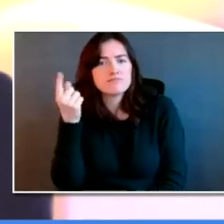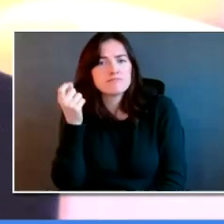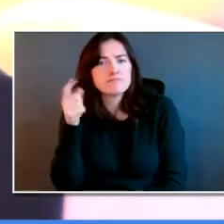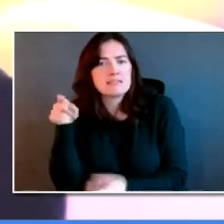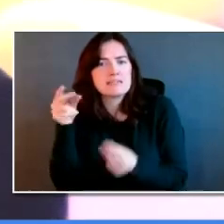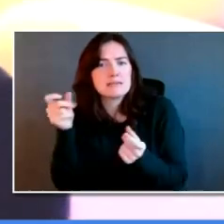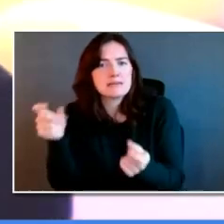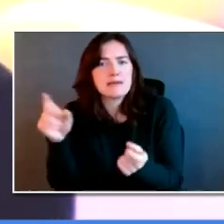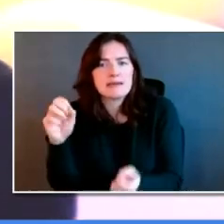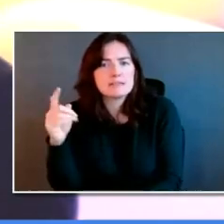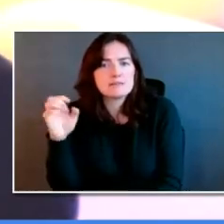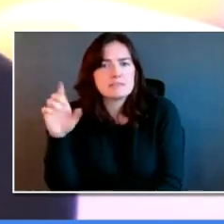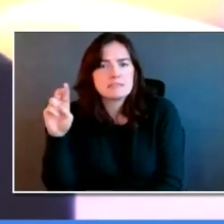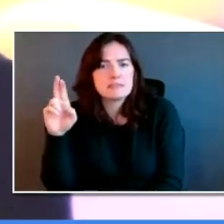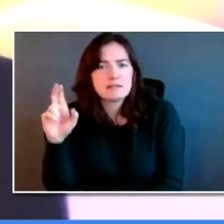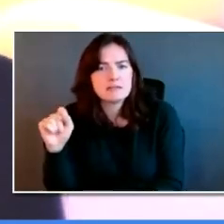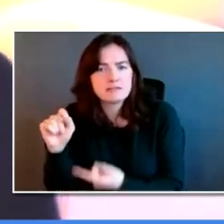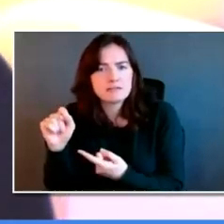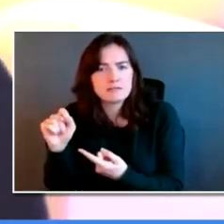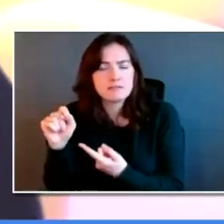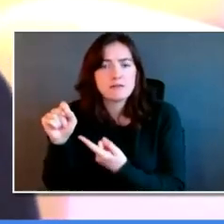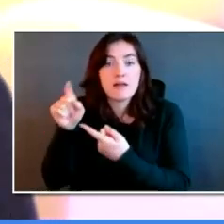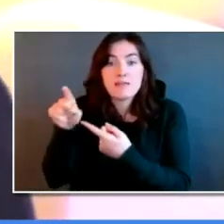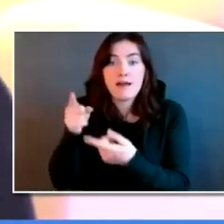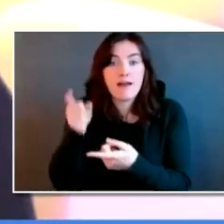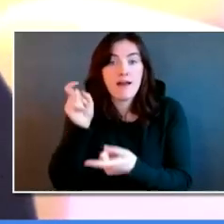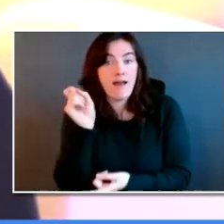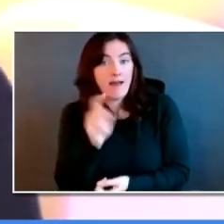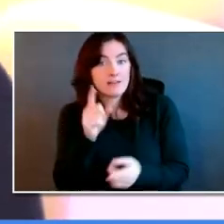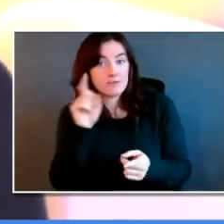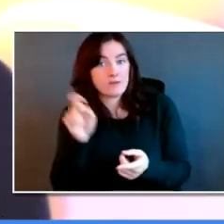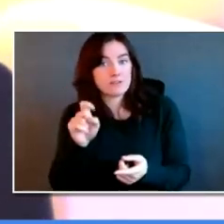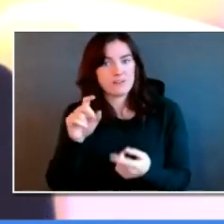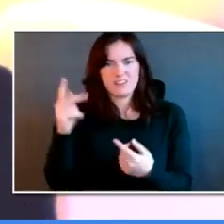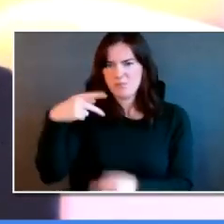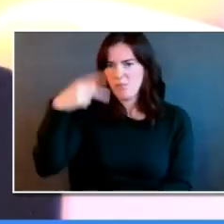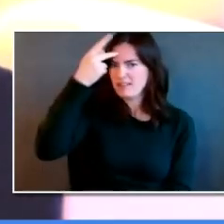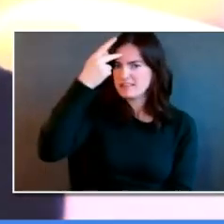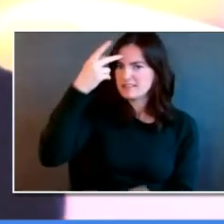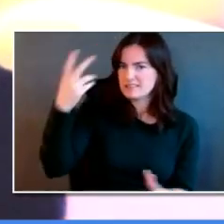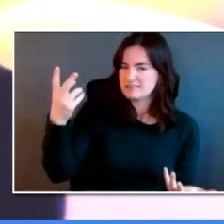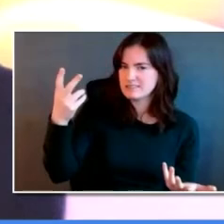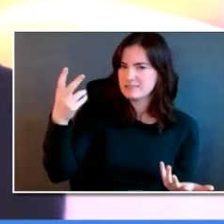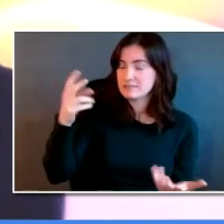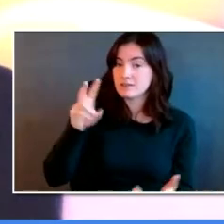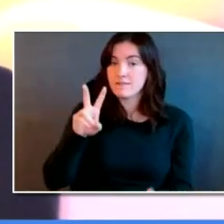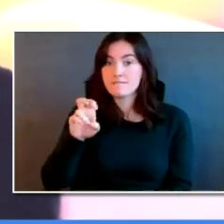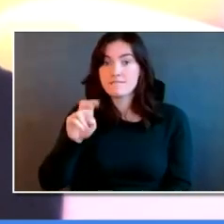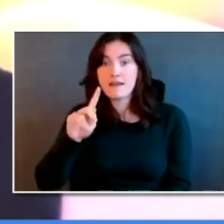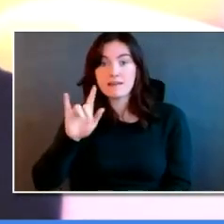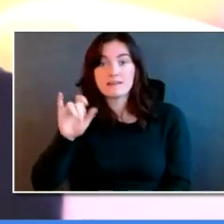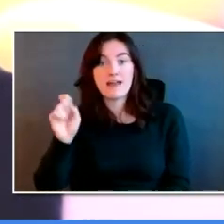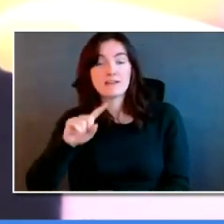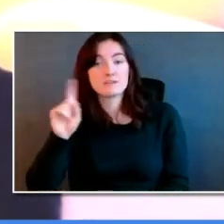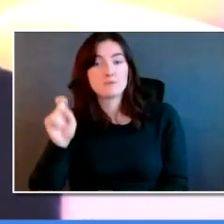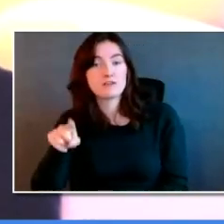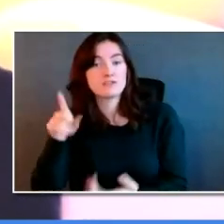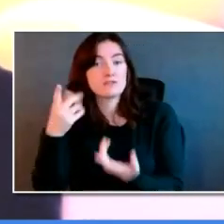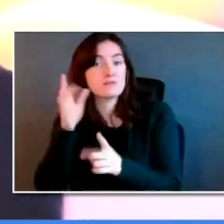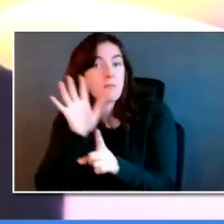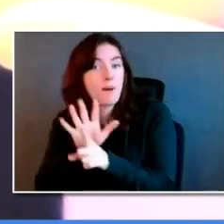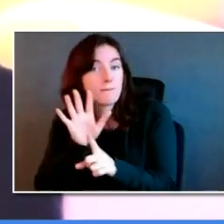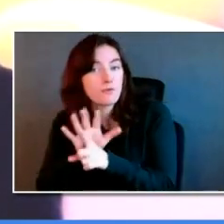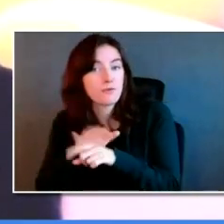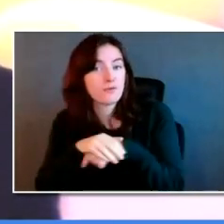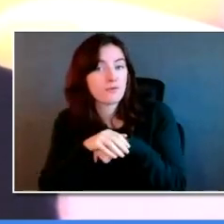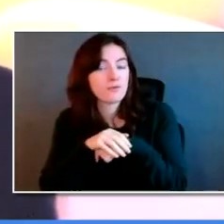is it politic? Vanity asks the question, is it popular? And conscience asks